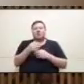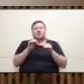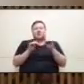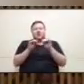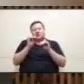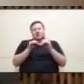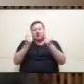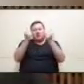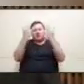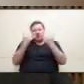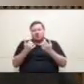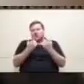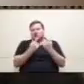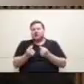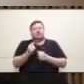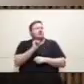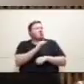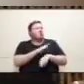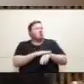you. Your time is up.